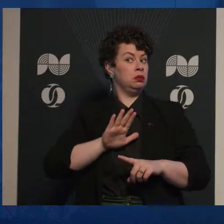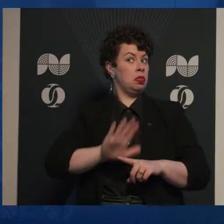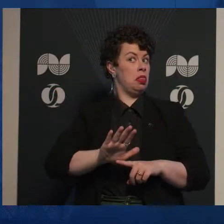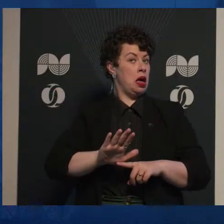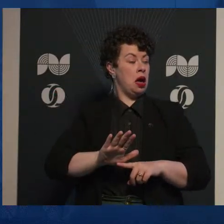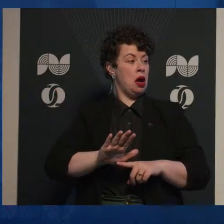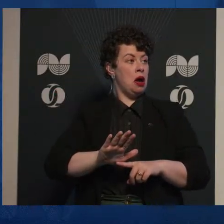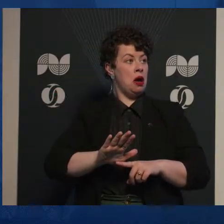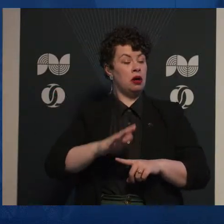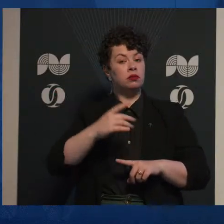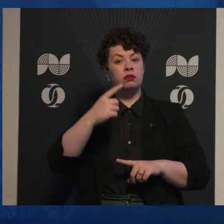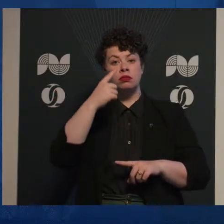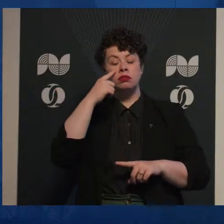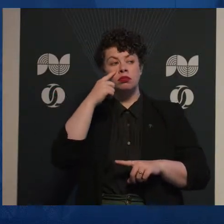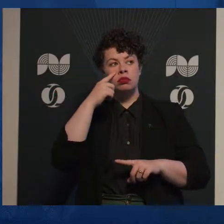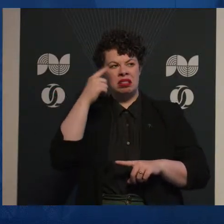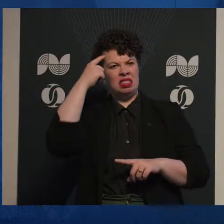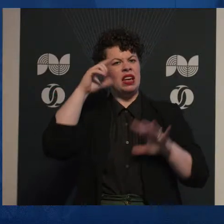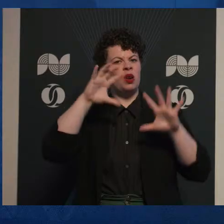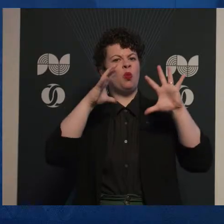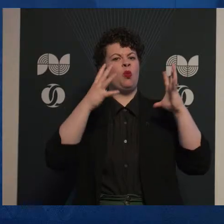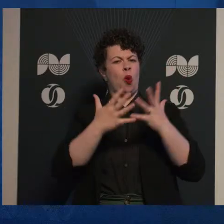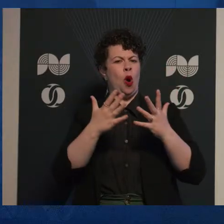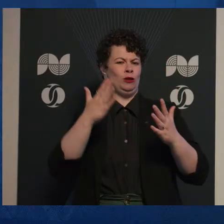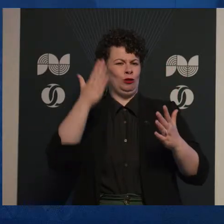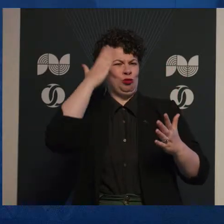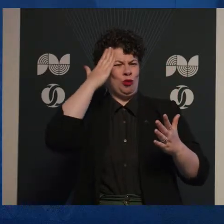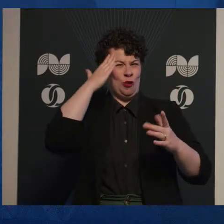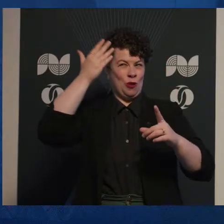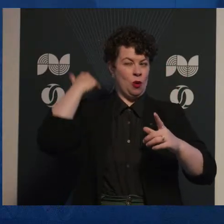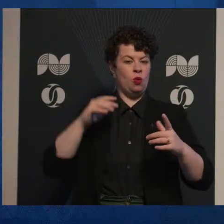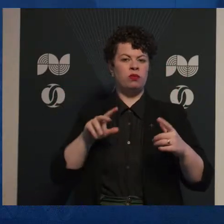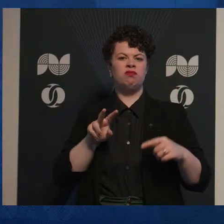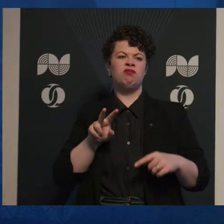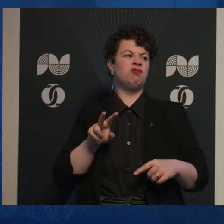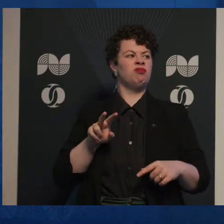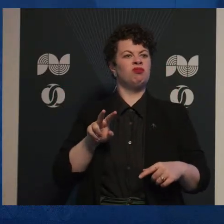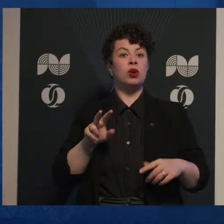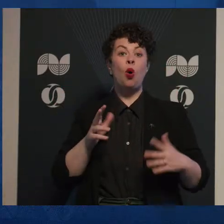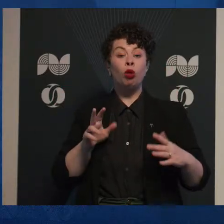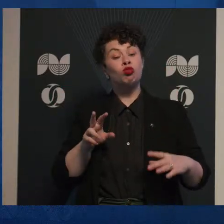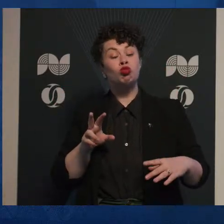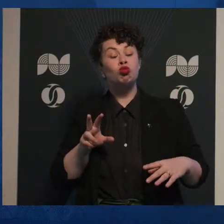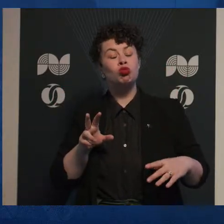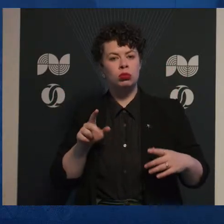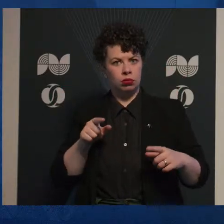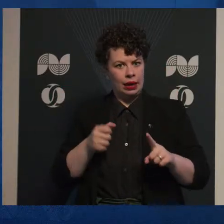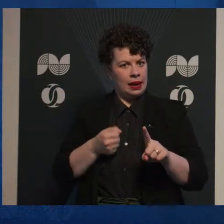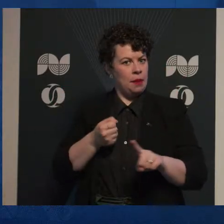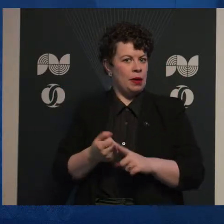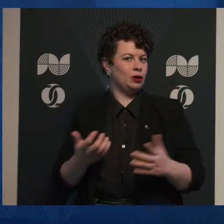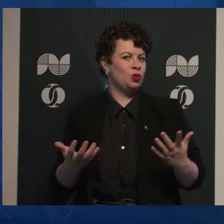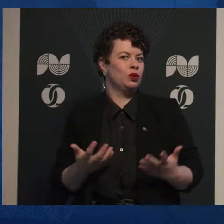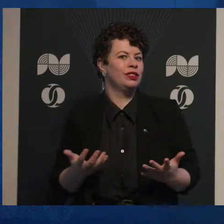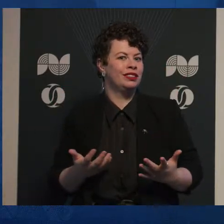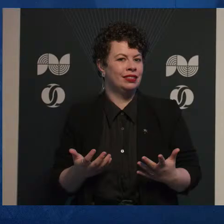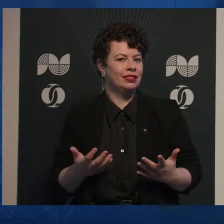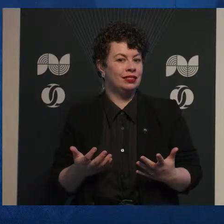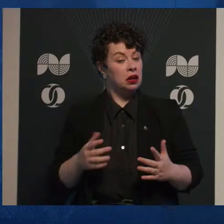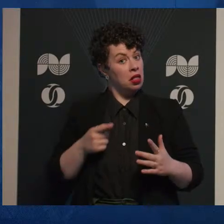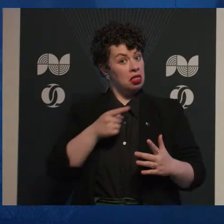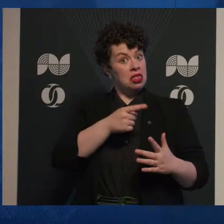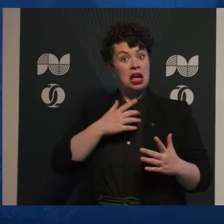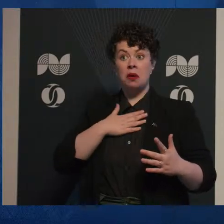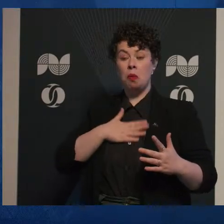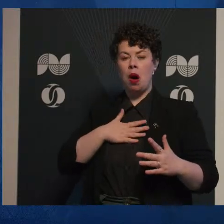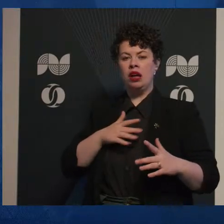take to the world order we knew and what they see as either the right steps to maintain it,